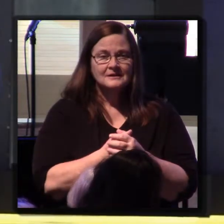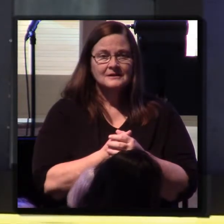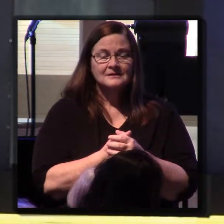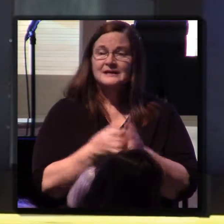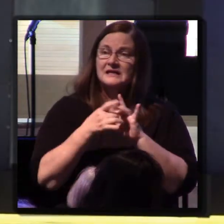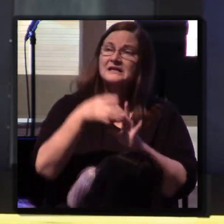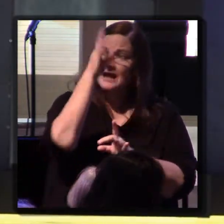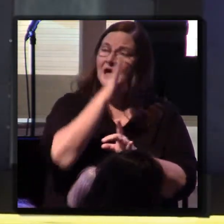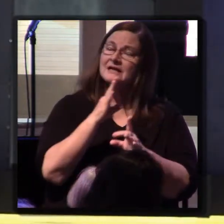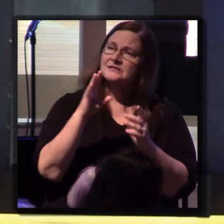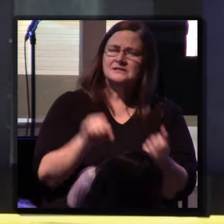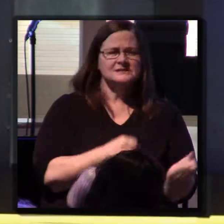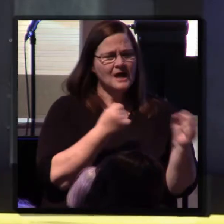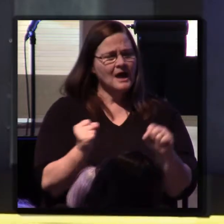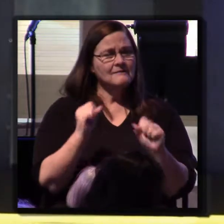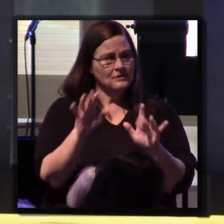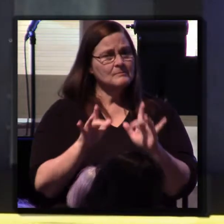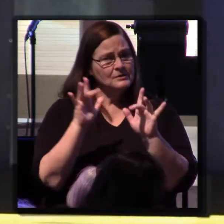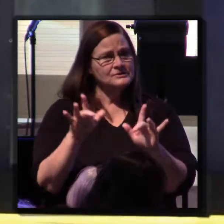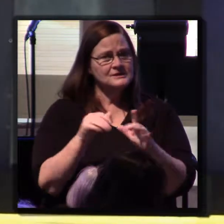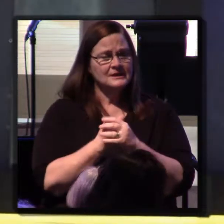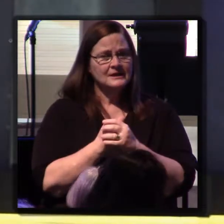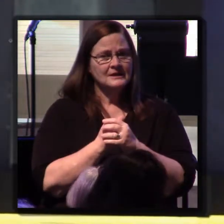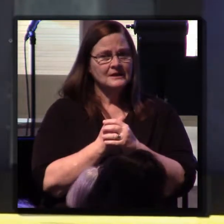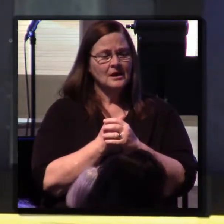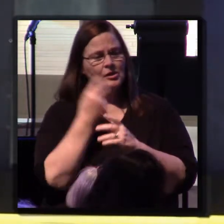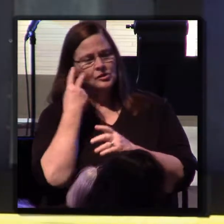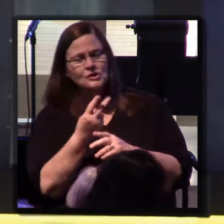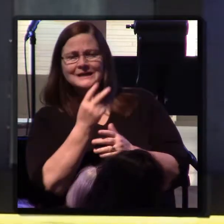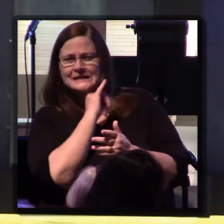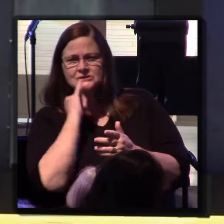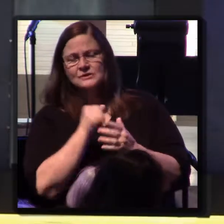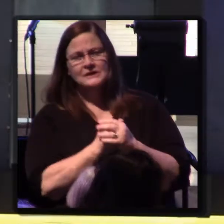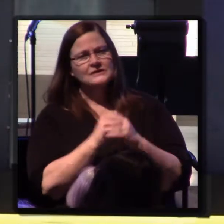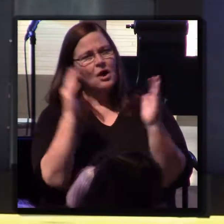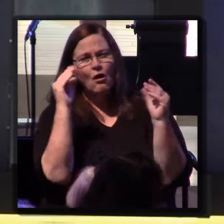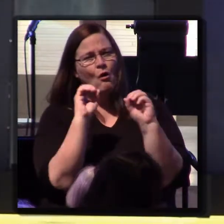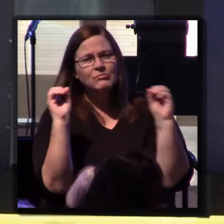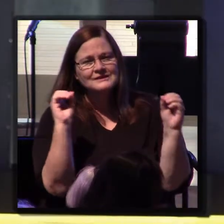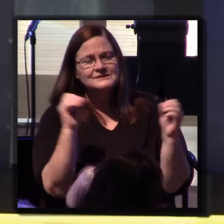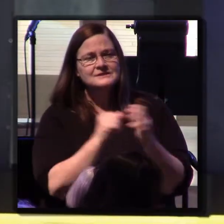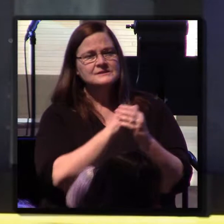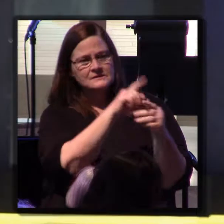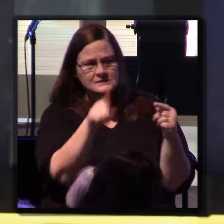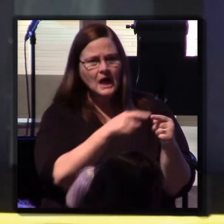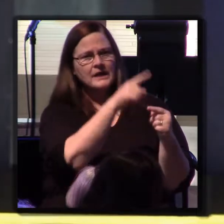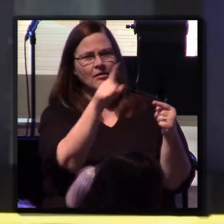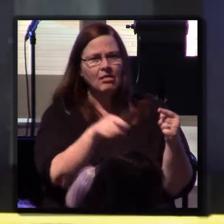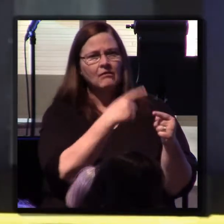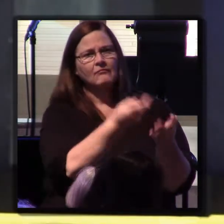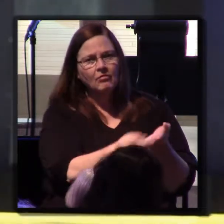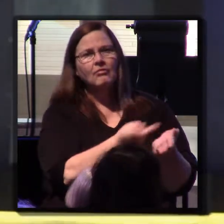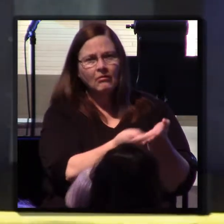But that's the point, isn't it? That the good news is that in God's sovereign mercy, looking at